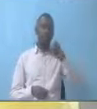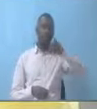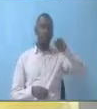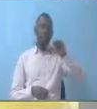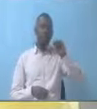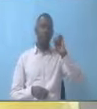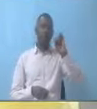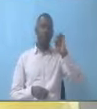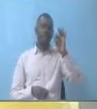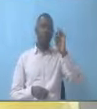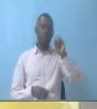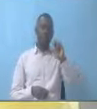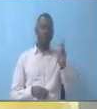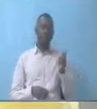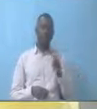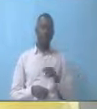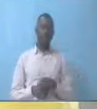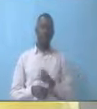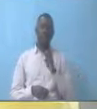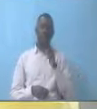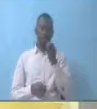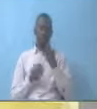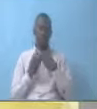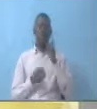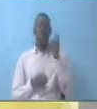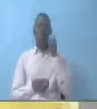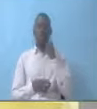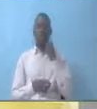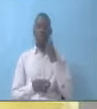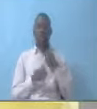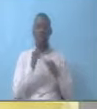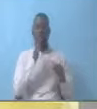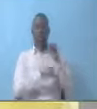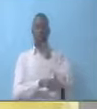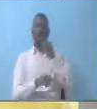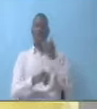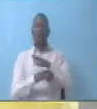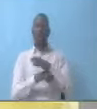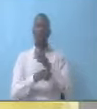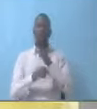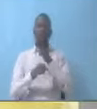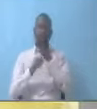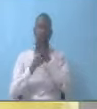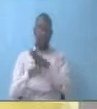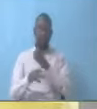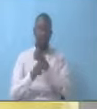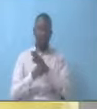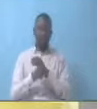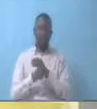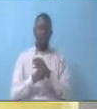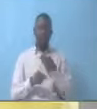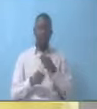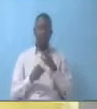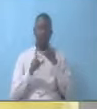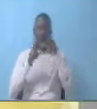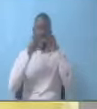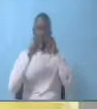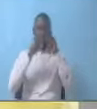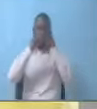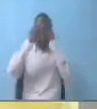One day when he returned from Ghana, he saw a poster at the airport. I